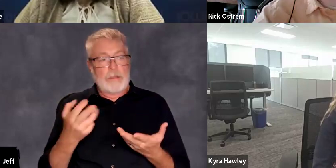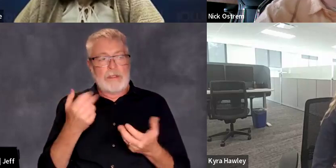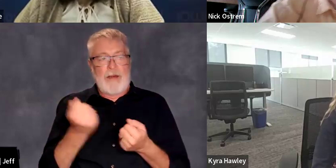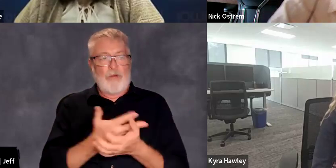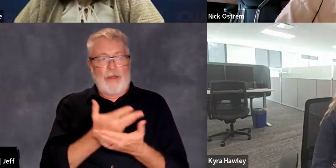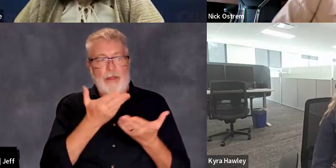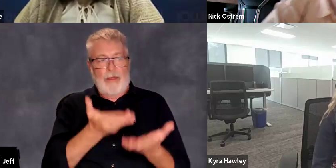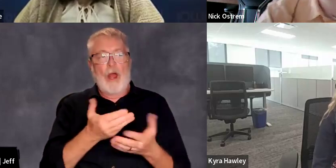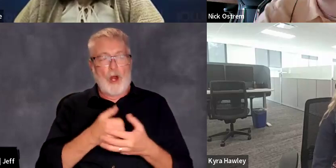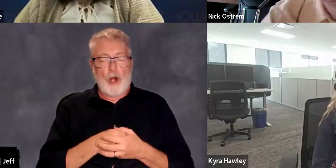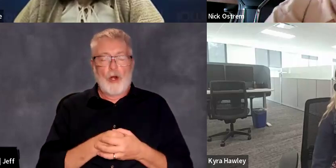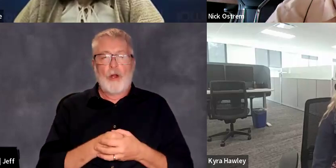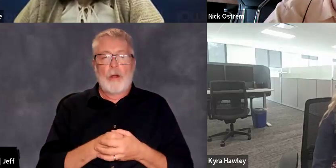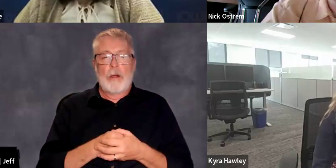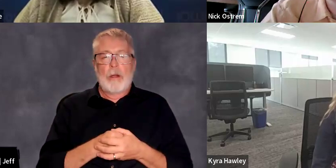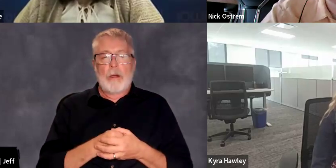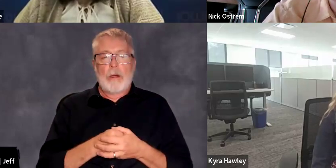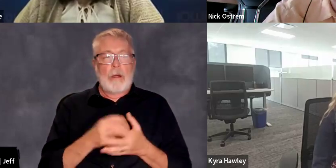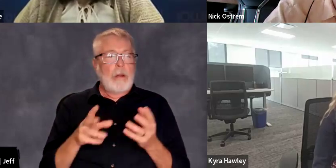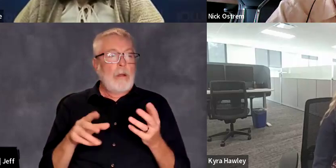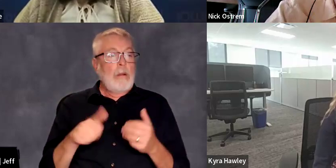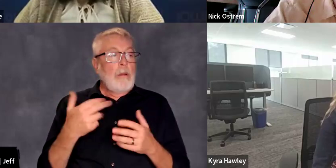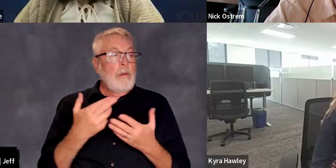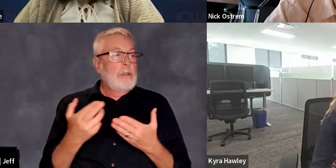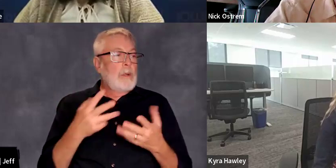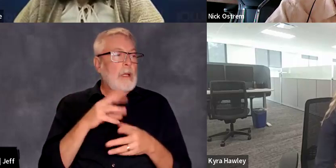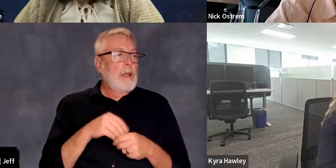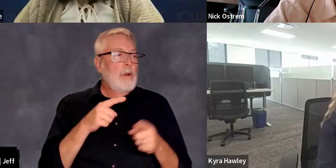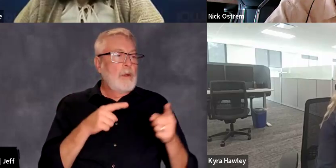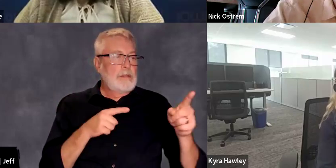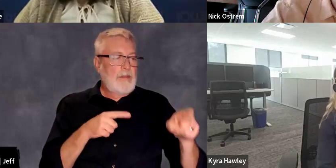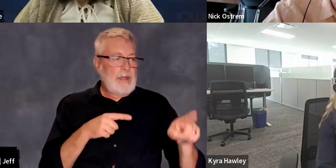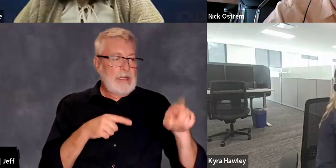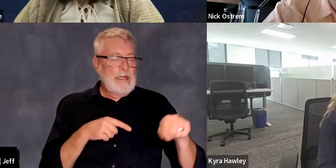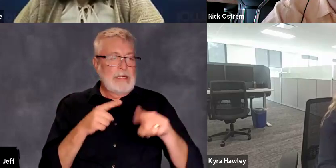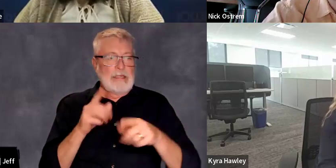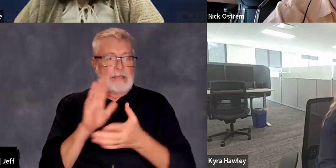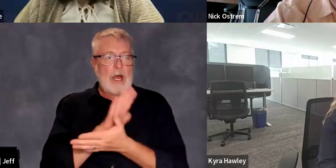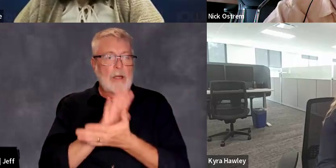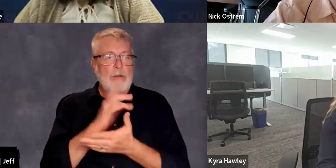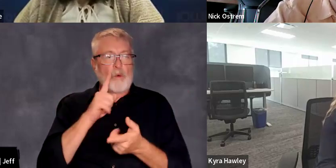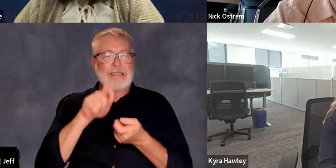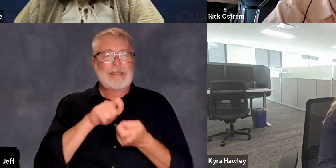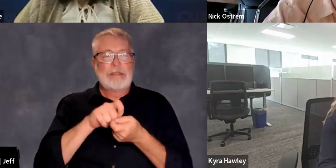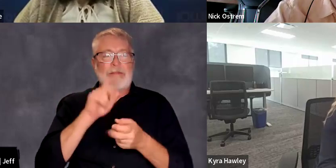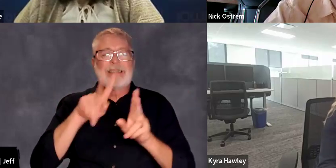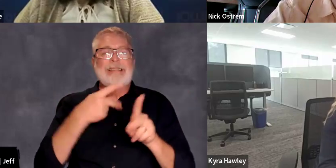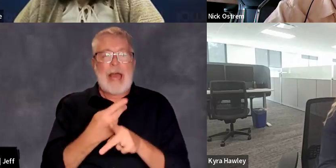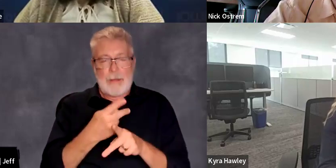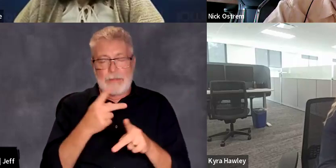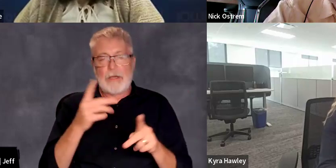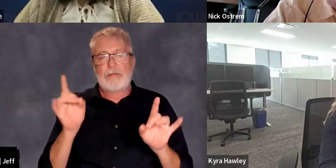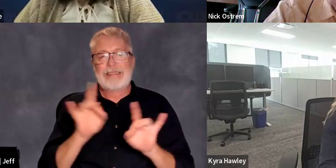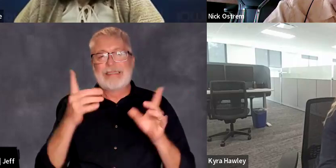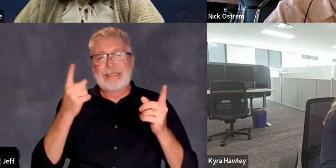everything. Um, the additional resources page has these documents, which are for specific types of disasters.